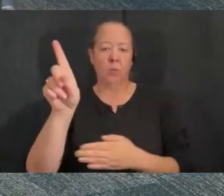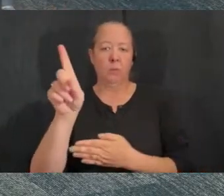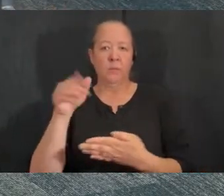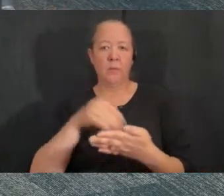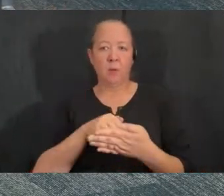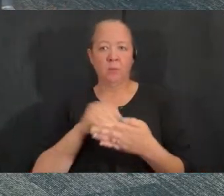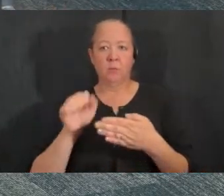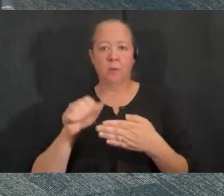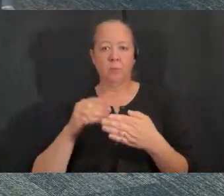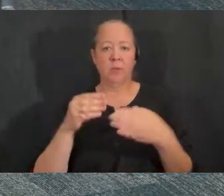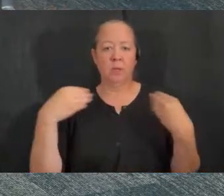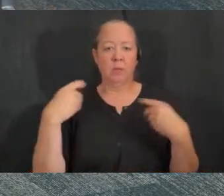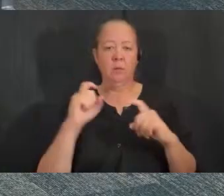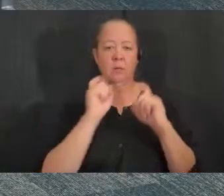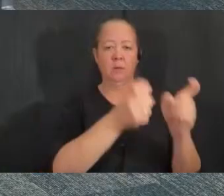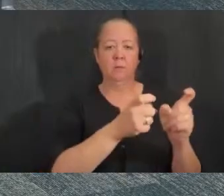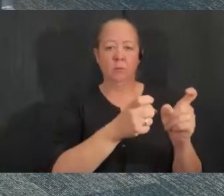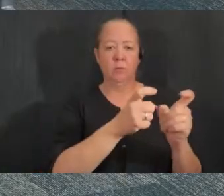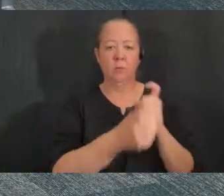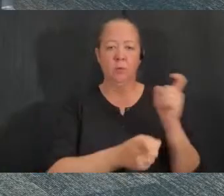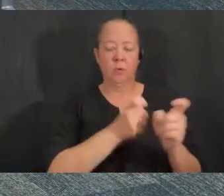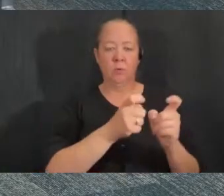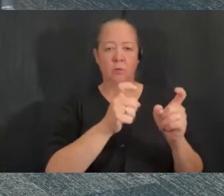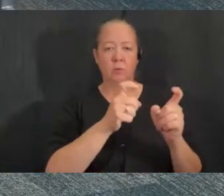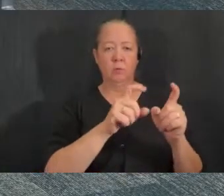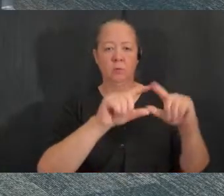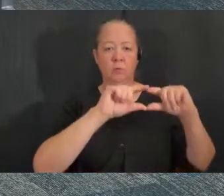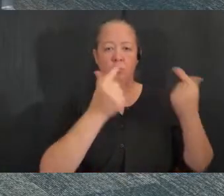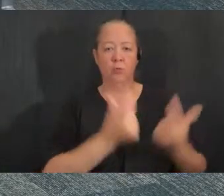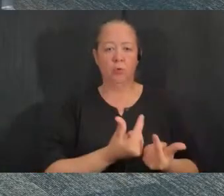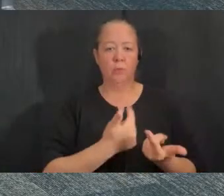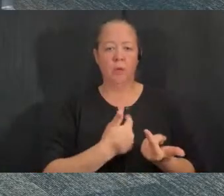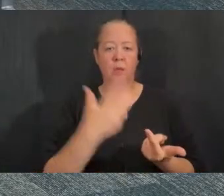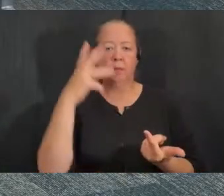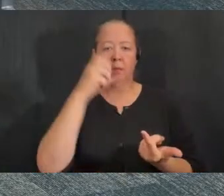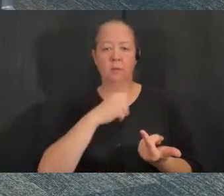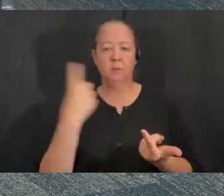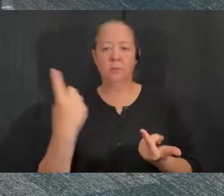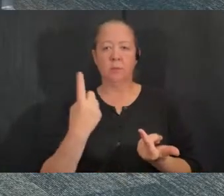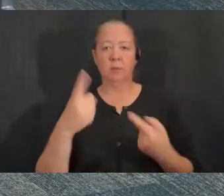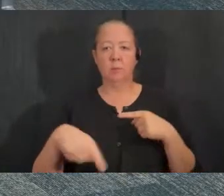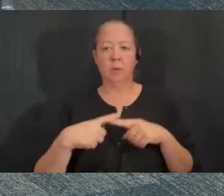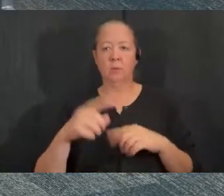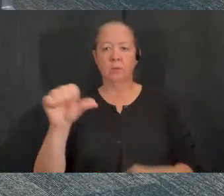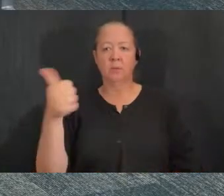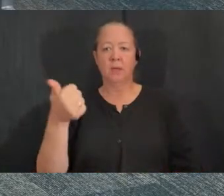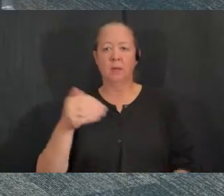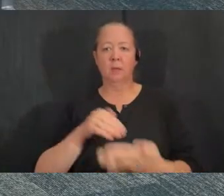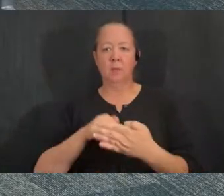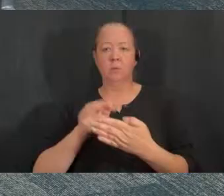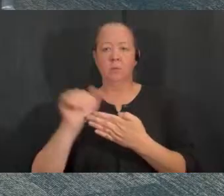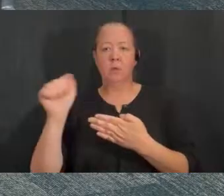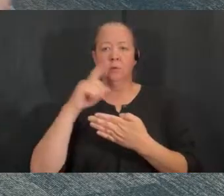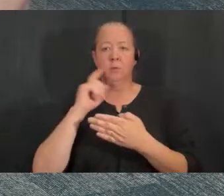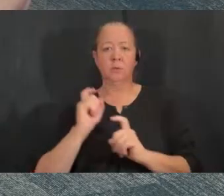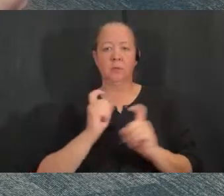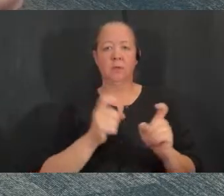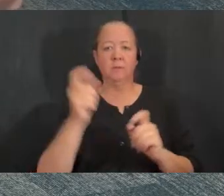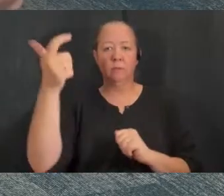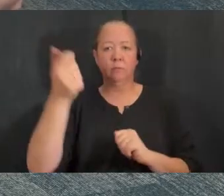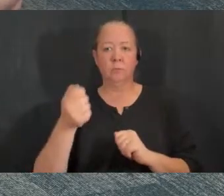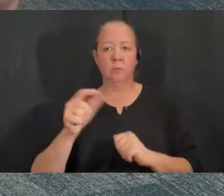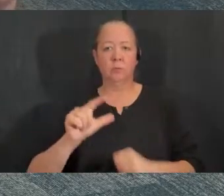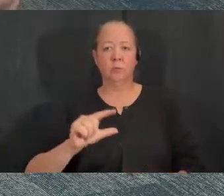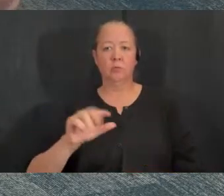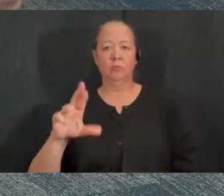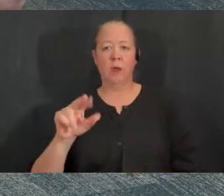town. I guess there was something about $10,000, but that was given as a grant, so it may fit the need and the